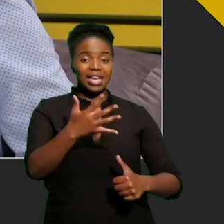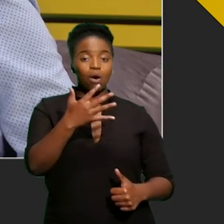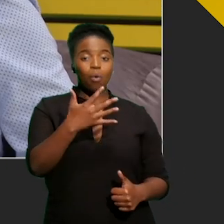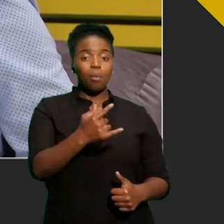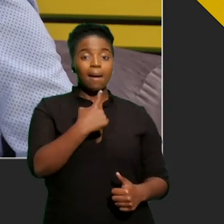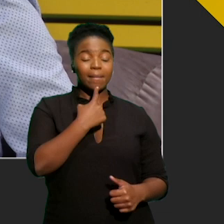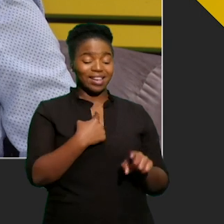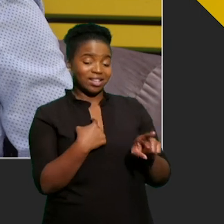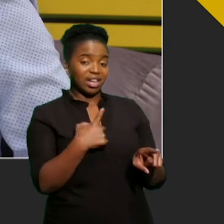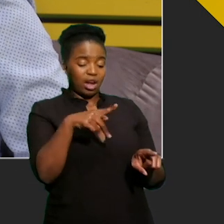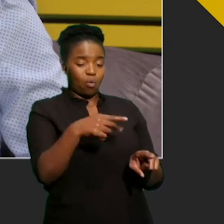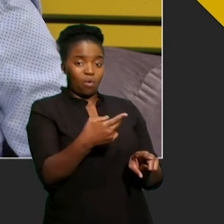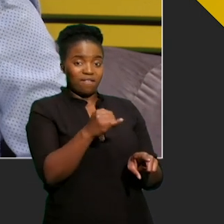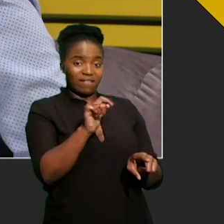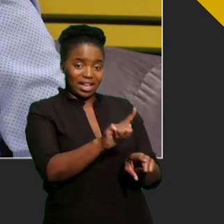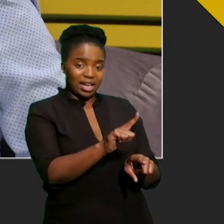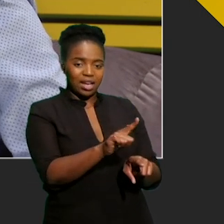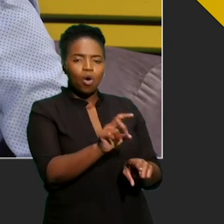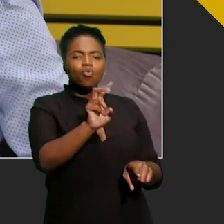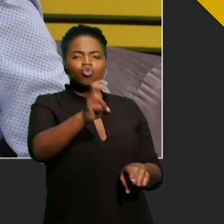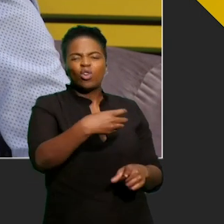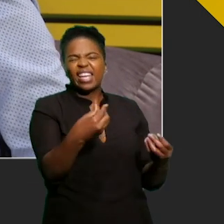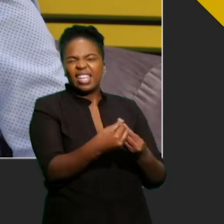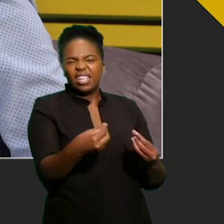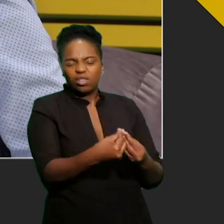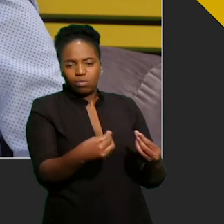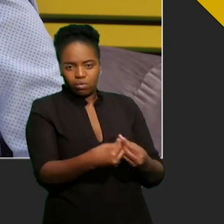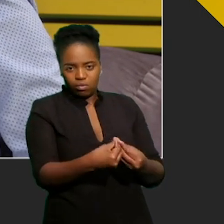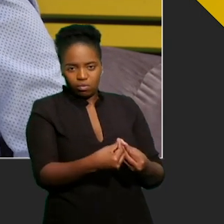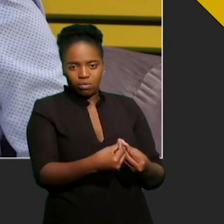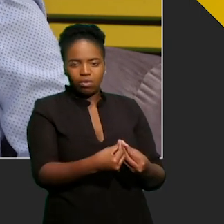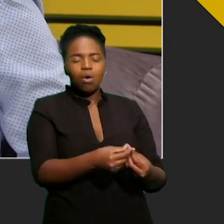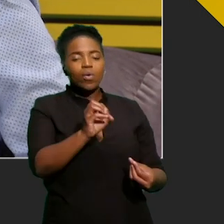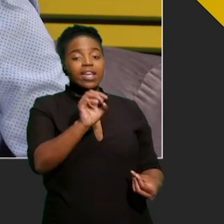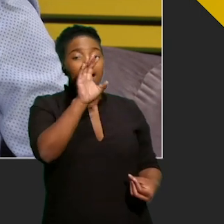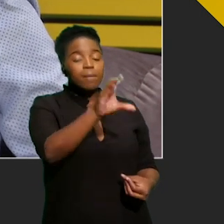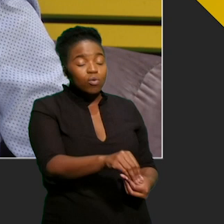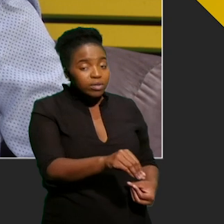Phil that Umfowethu la utshontsha something. Yeah. Okay, ngiyamuzwa Phil.